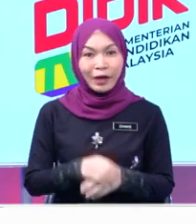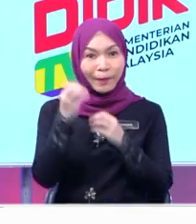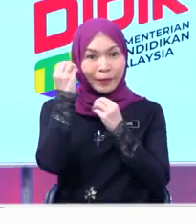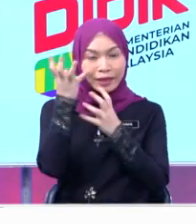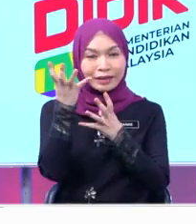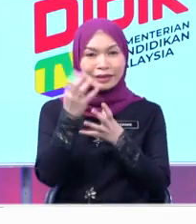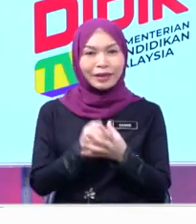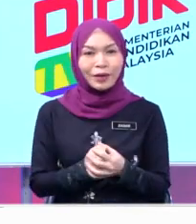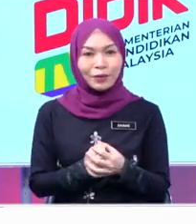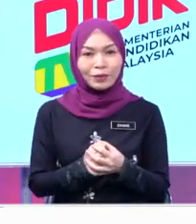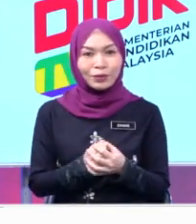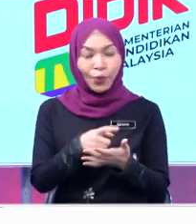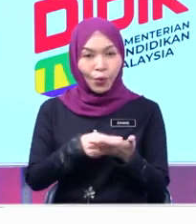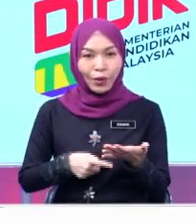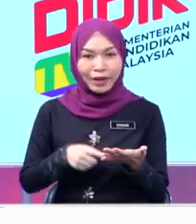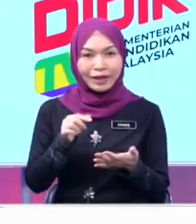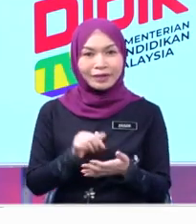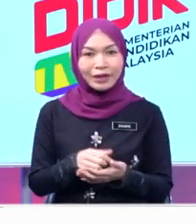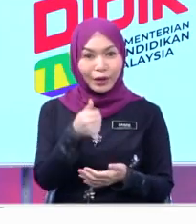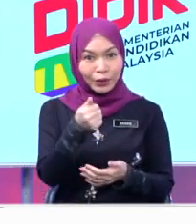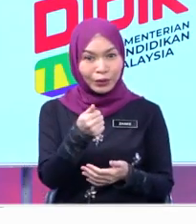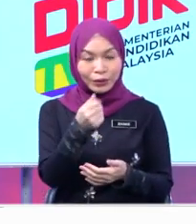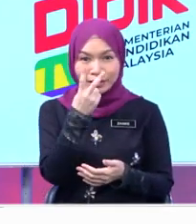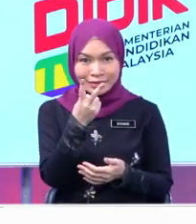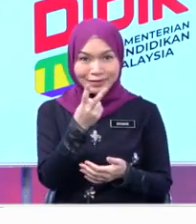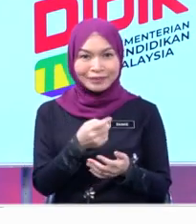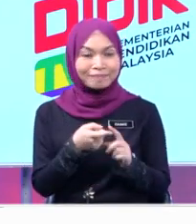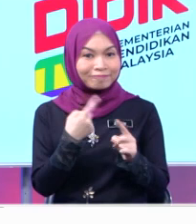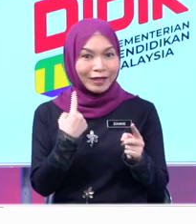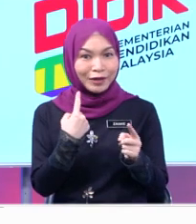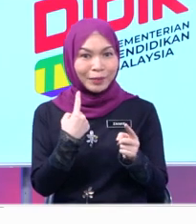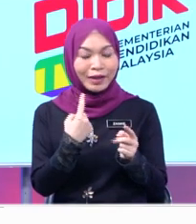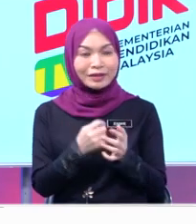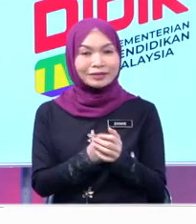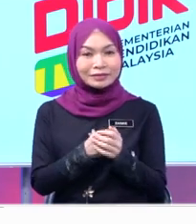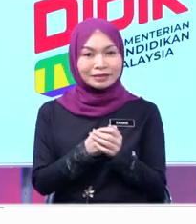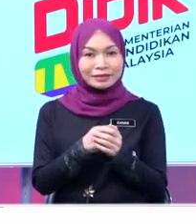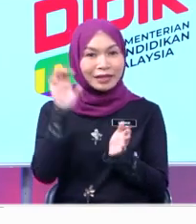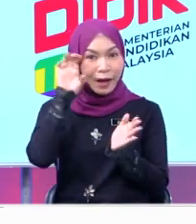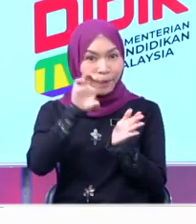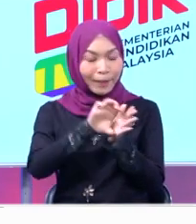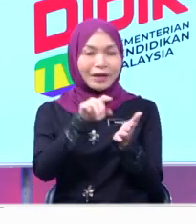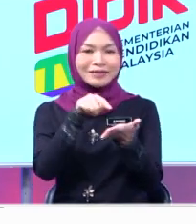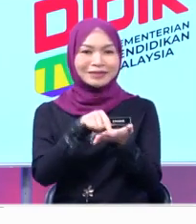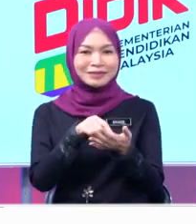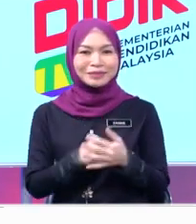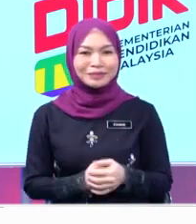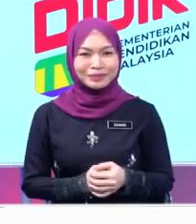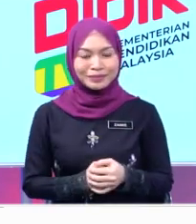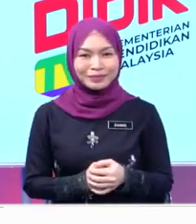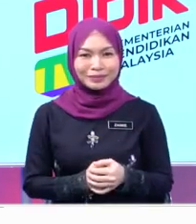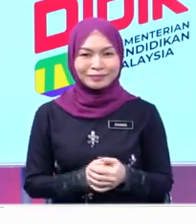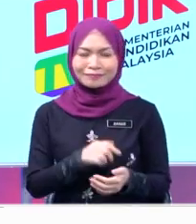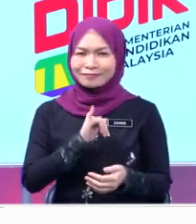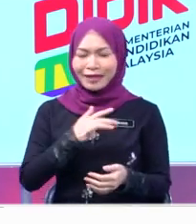I think it's water pollution in a river or an ocean. Do